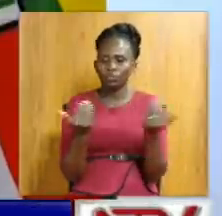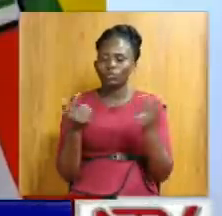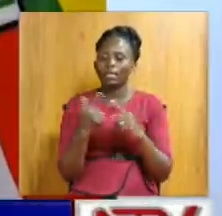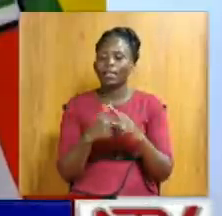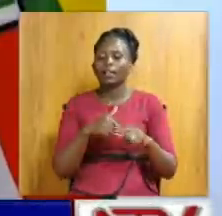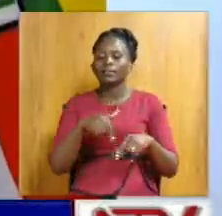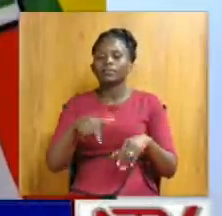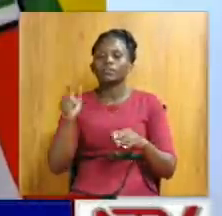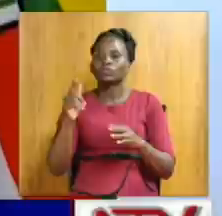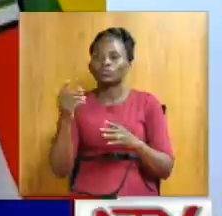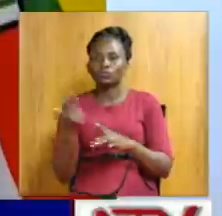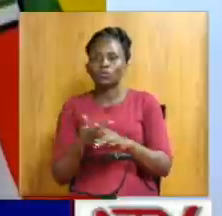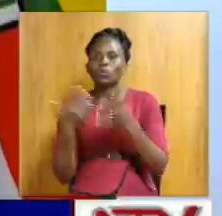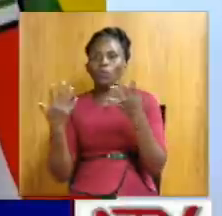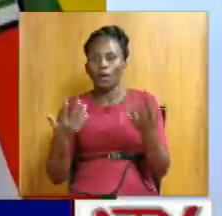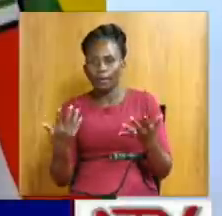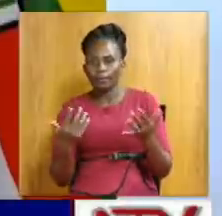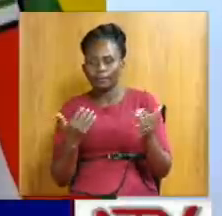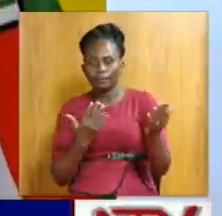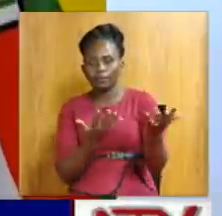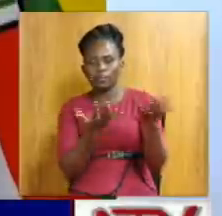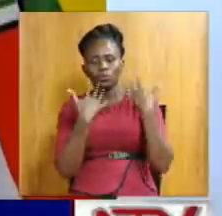and you where the wind is coming from.